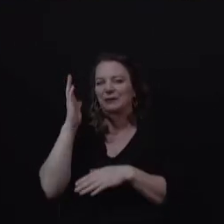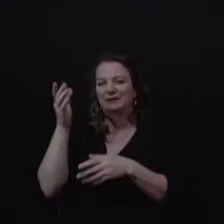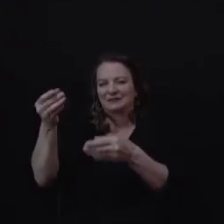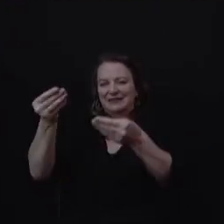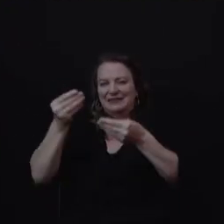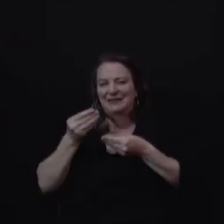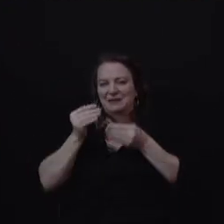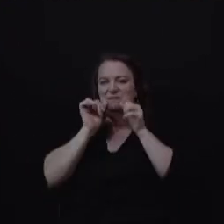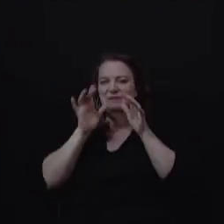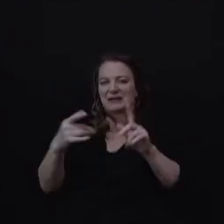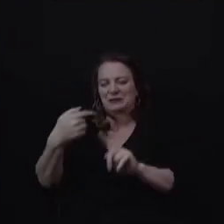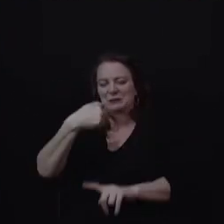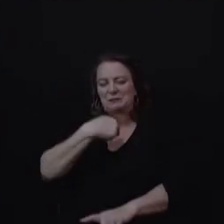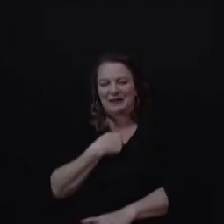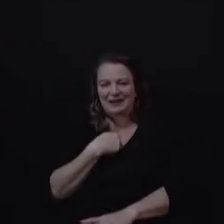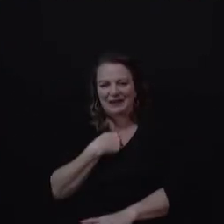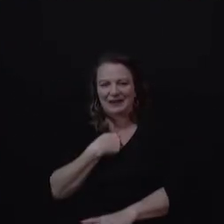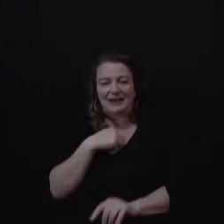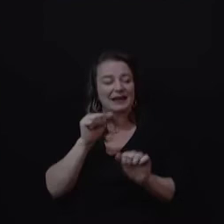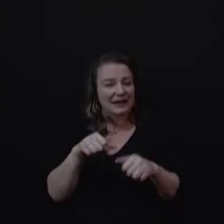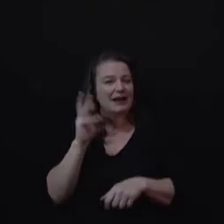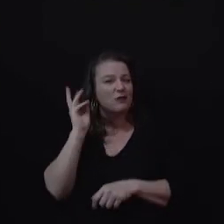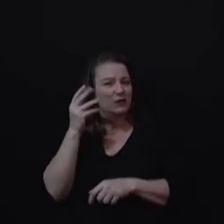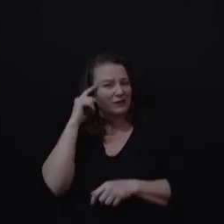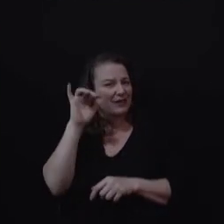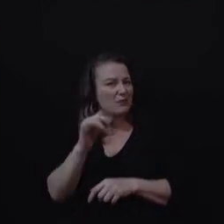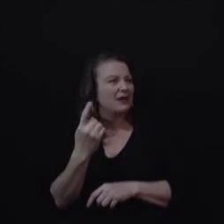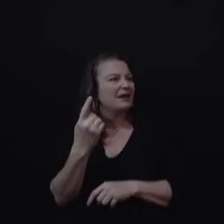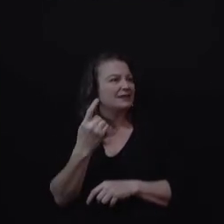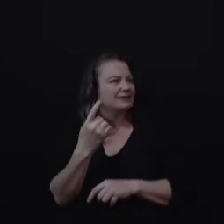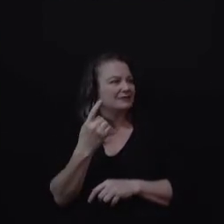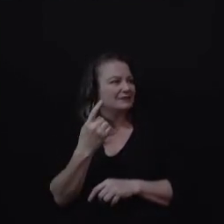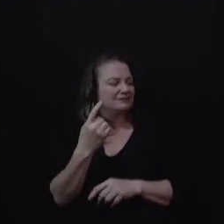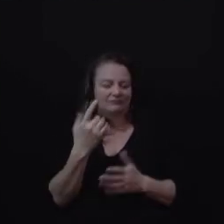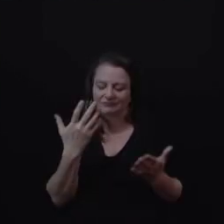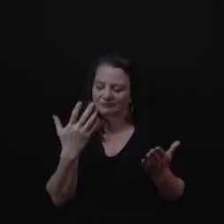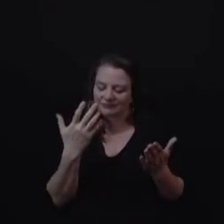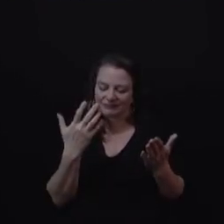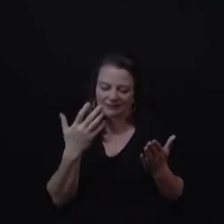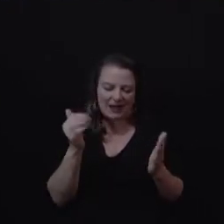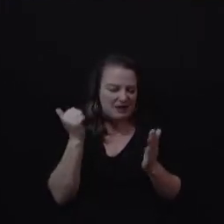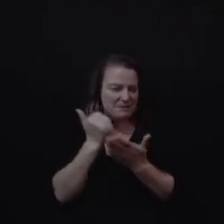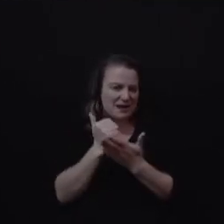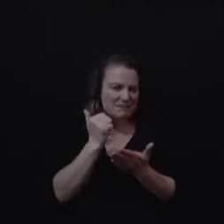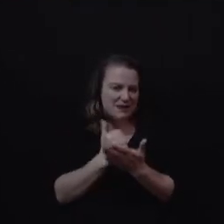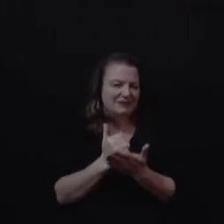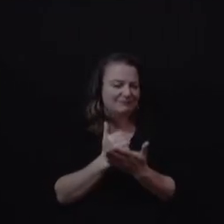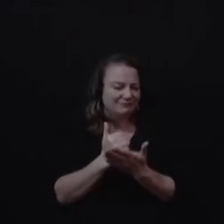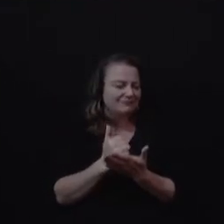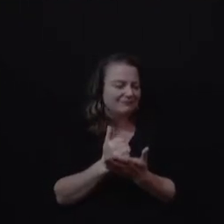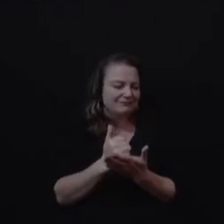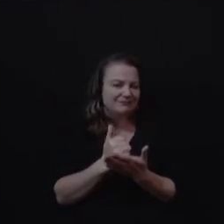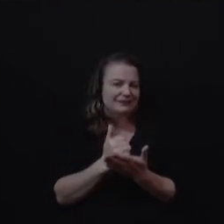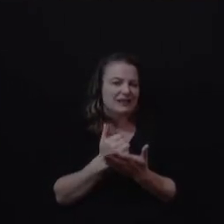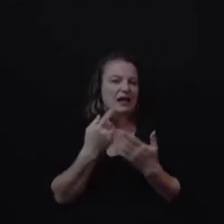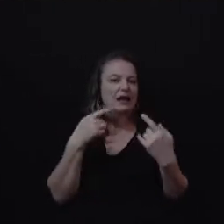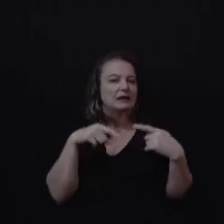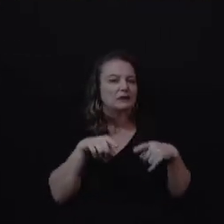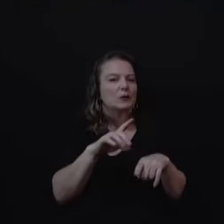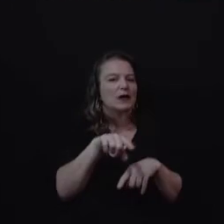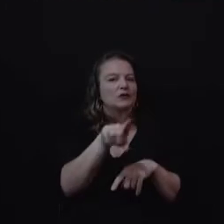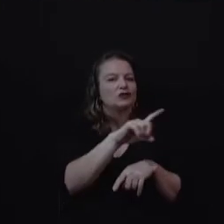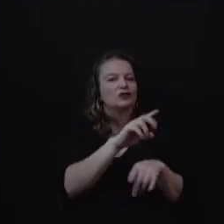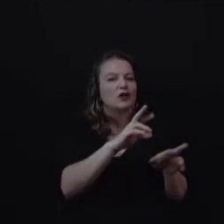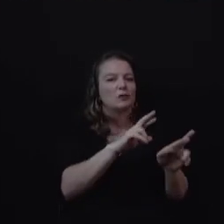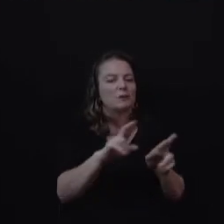more than what I need. Can I get a good witness on that one? Amen. Amen. So as you're preparing to give,